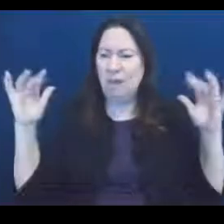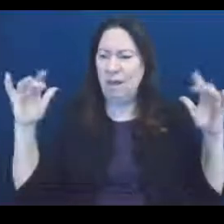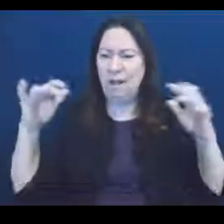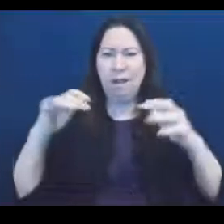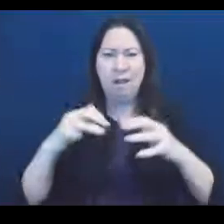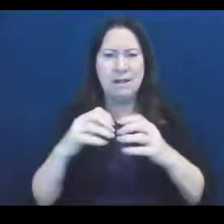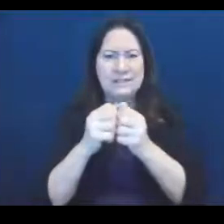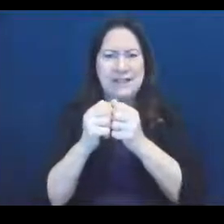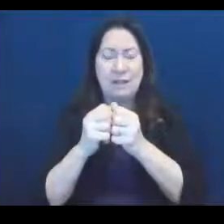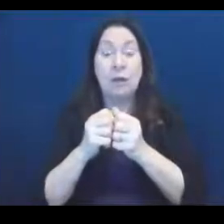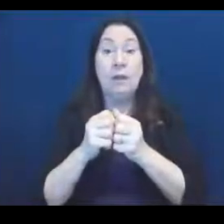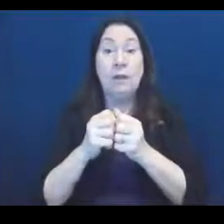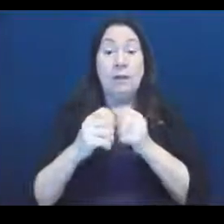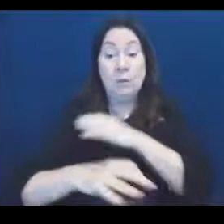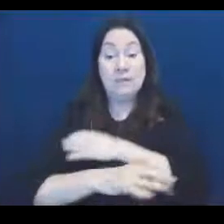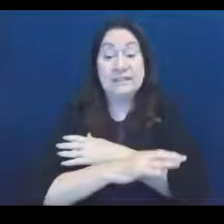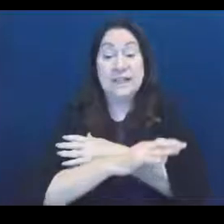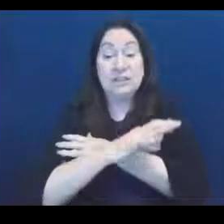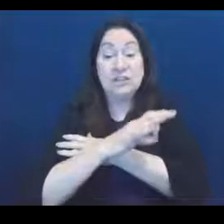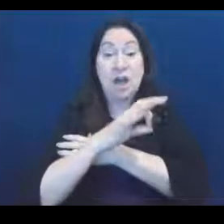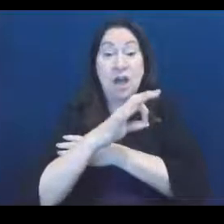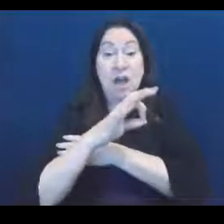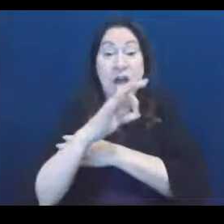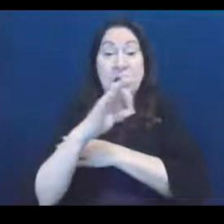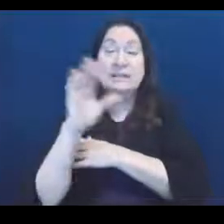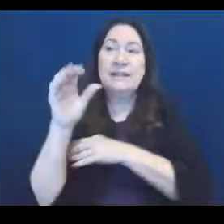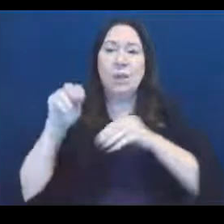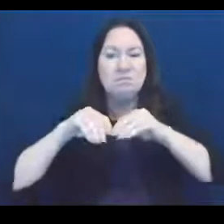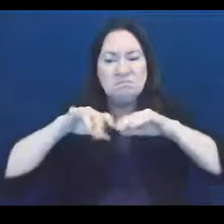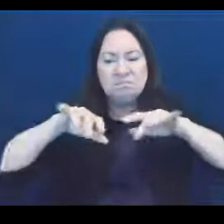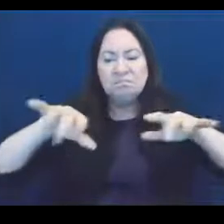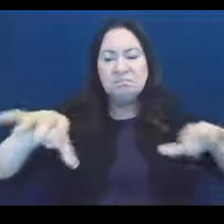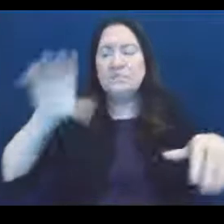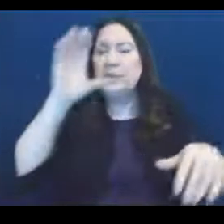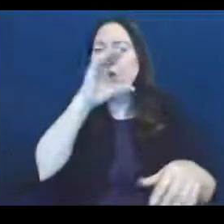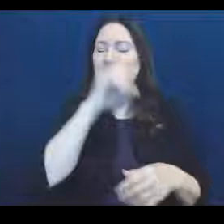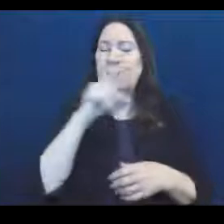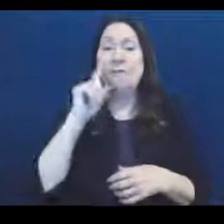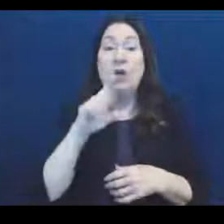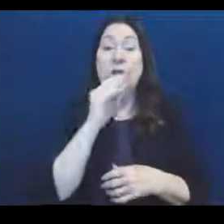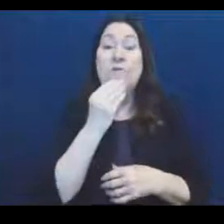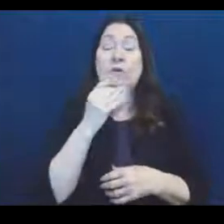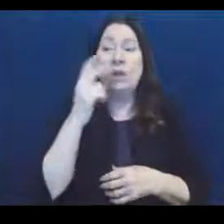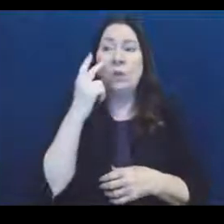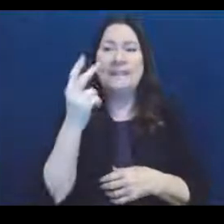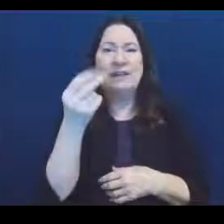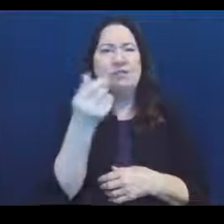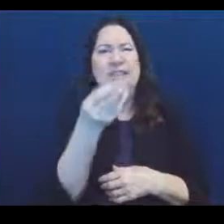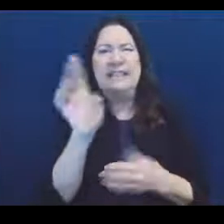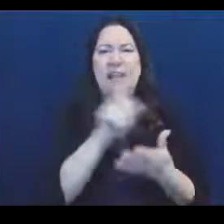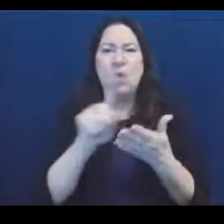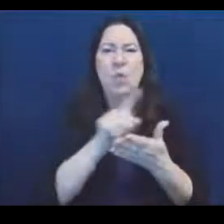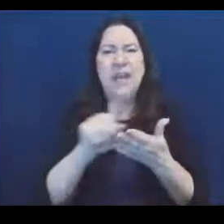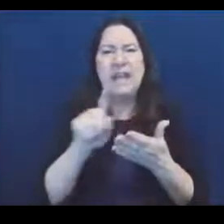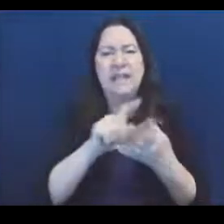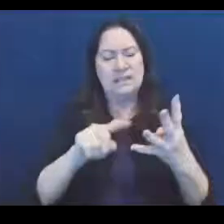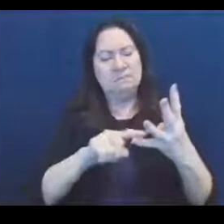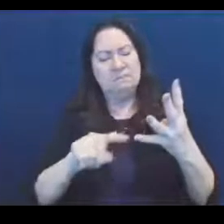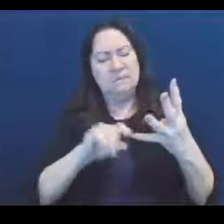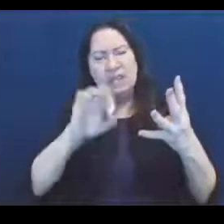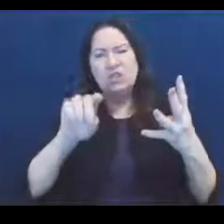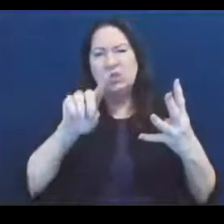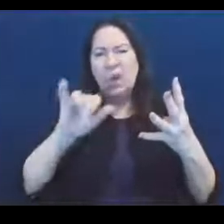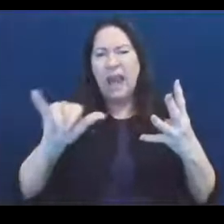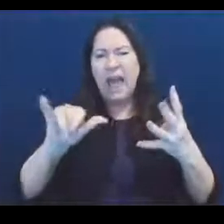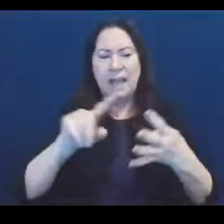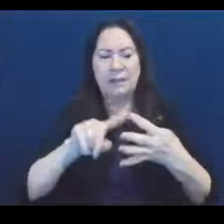morning when the sun rises, they'll expand outward looking for food, and we see this pattern repeat for several weeks during late July, sometimes into early August.